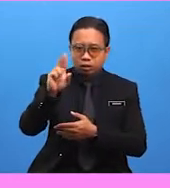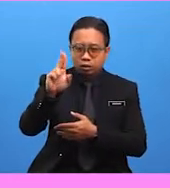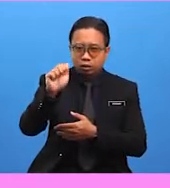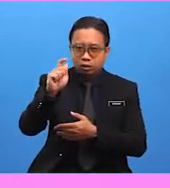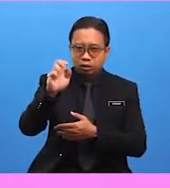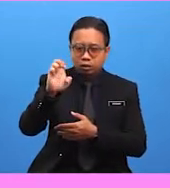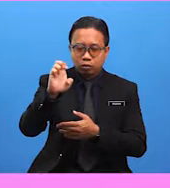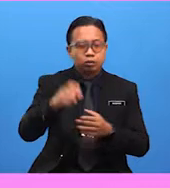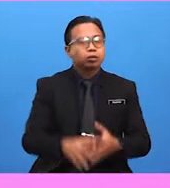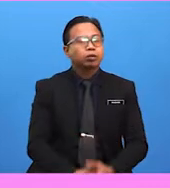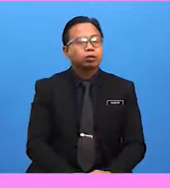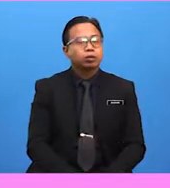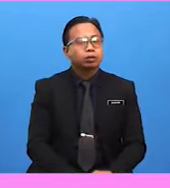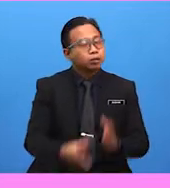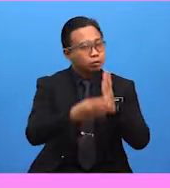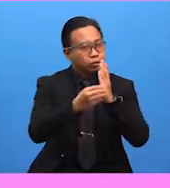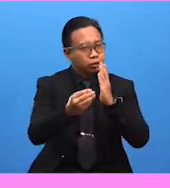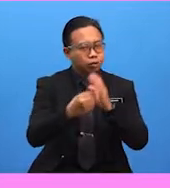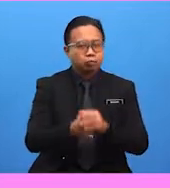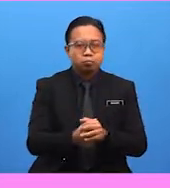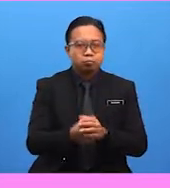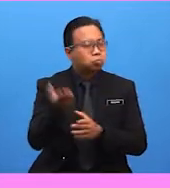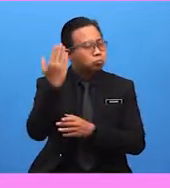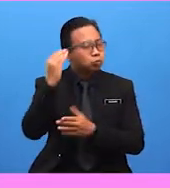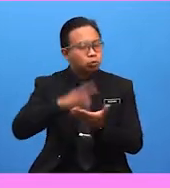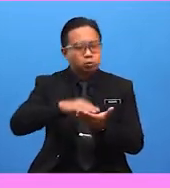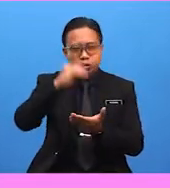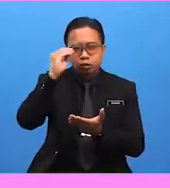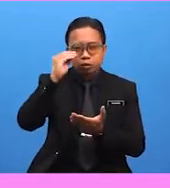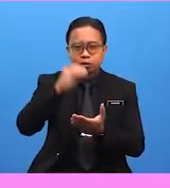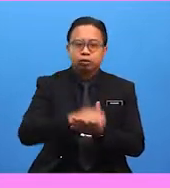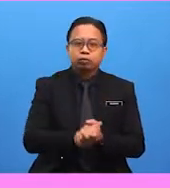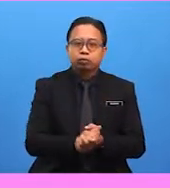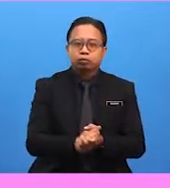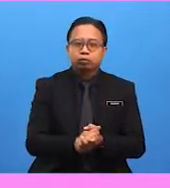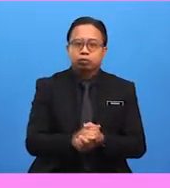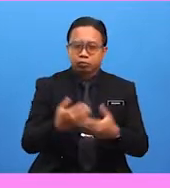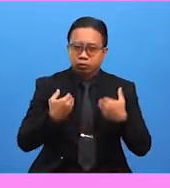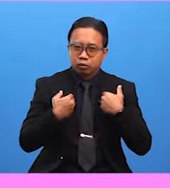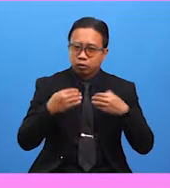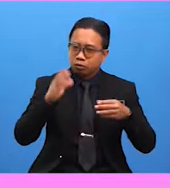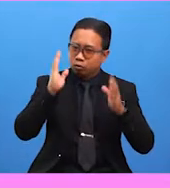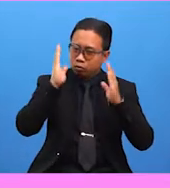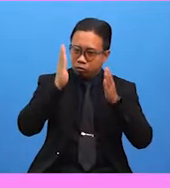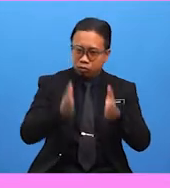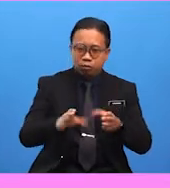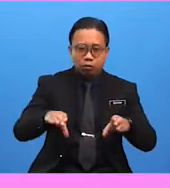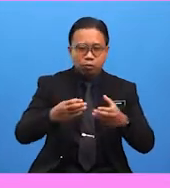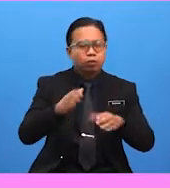Traditional classes where curriculums are set by someone else